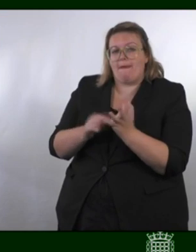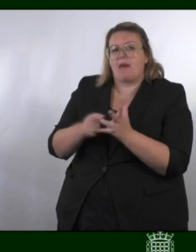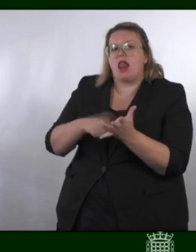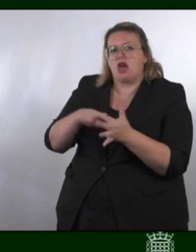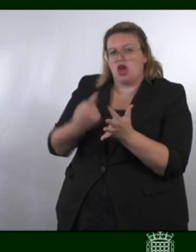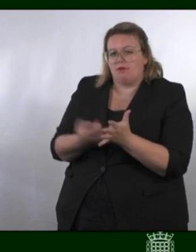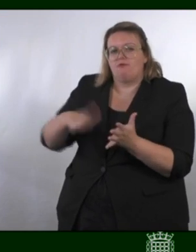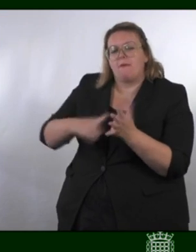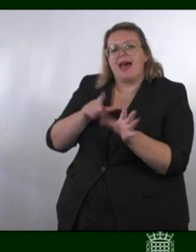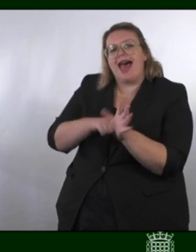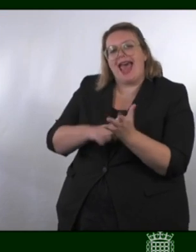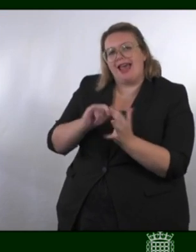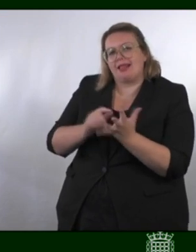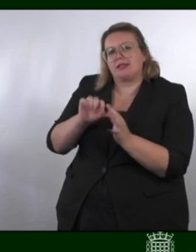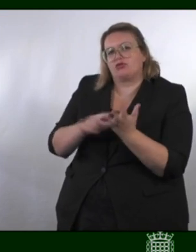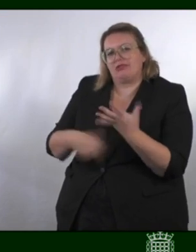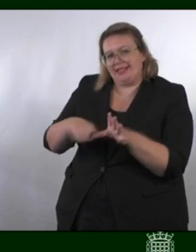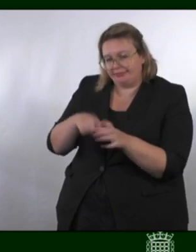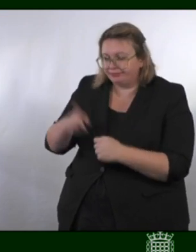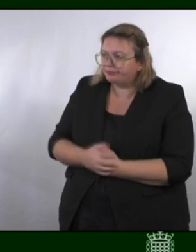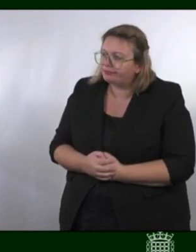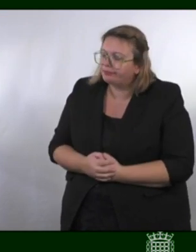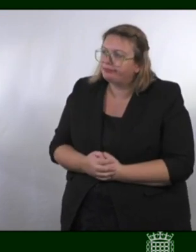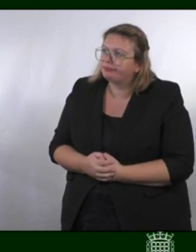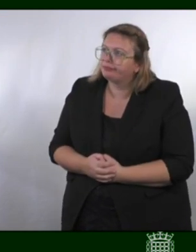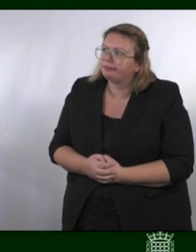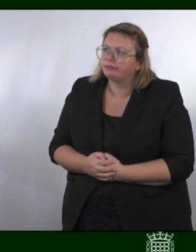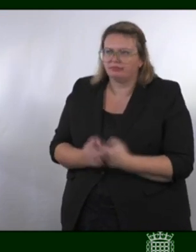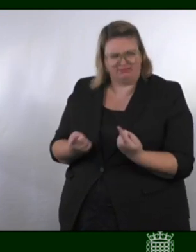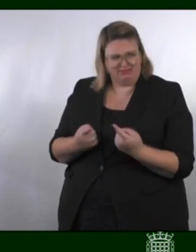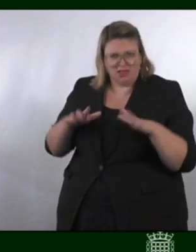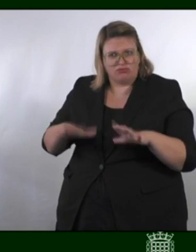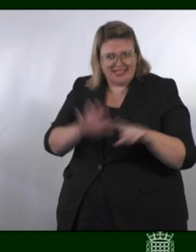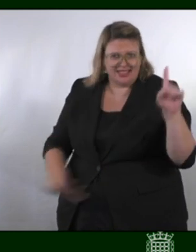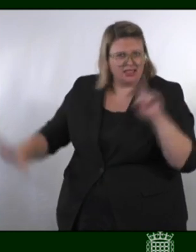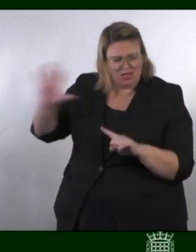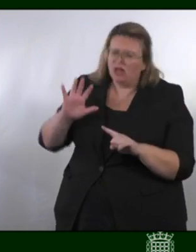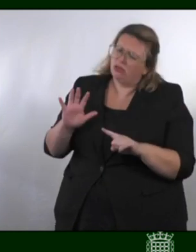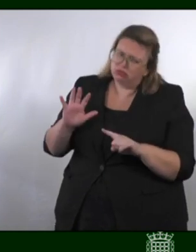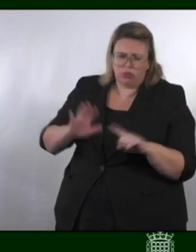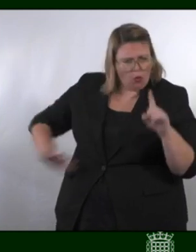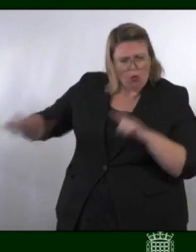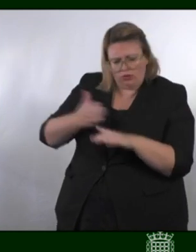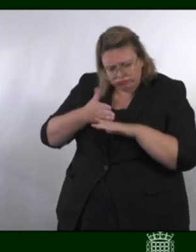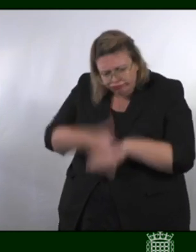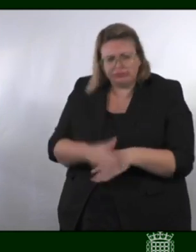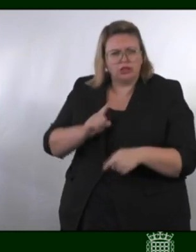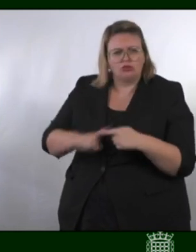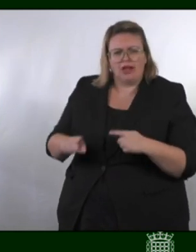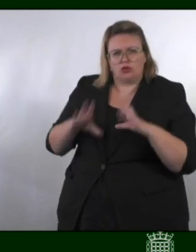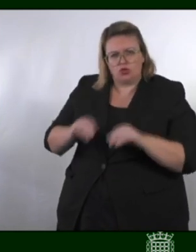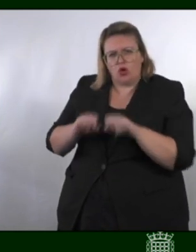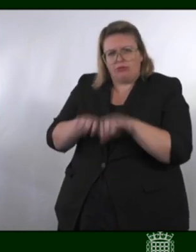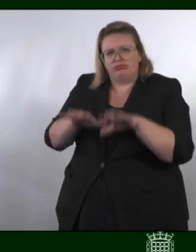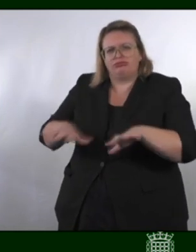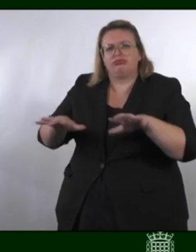many sacrifices over the last few months to try to suppress COVID-19. But infection rates are increasing fast and Buckinghamshire may